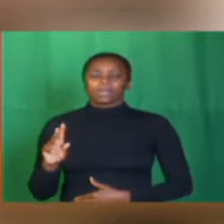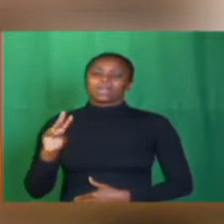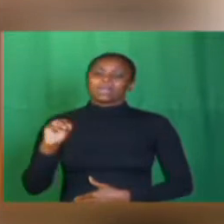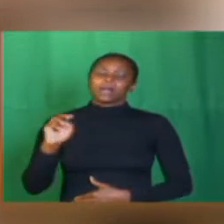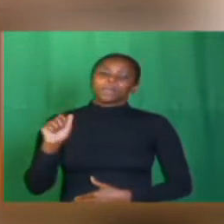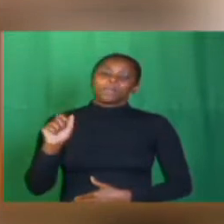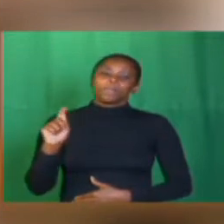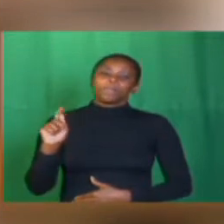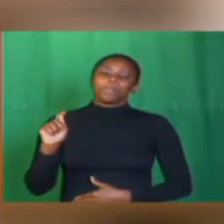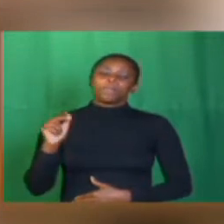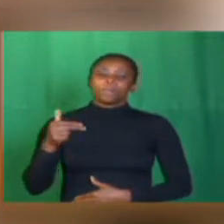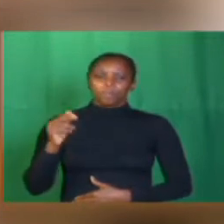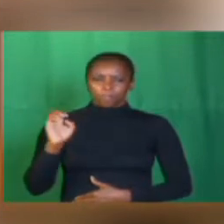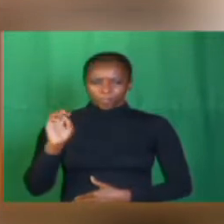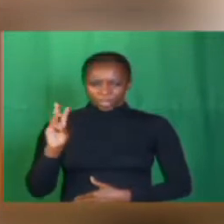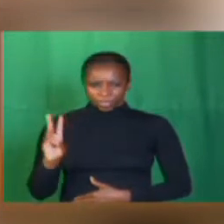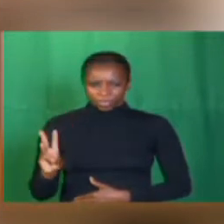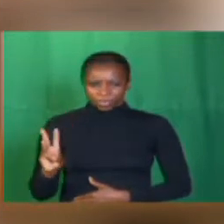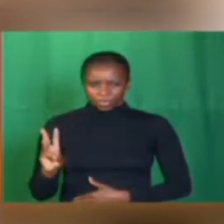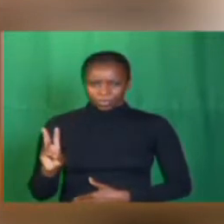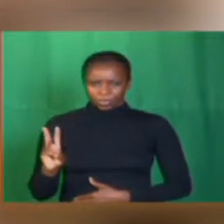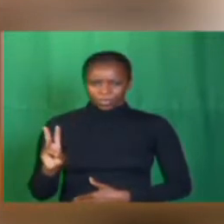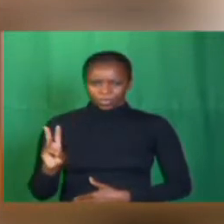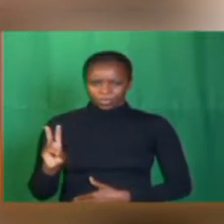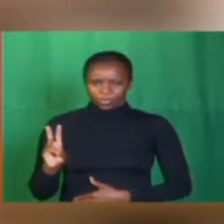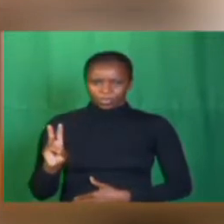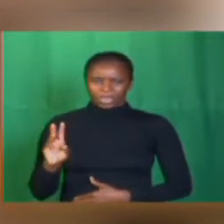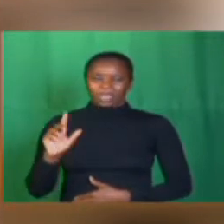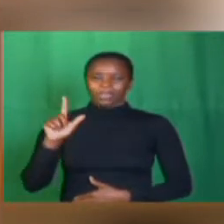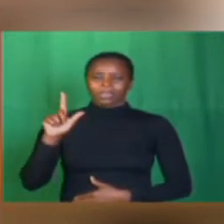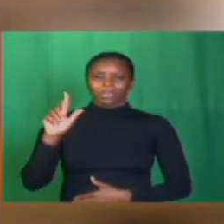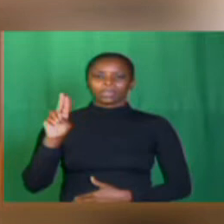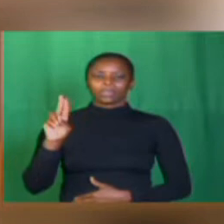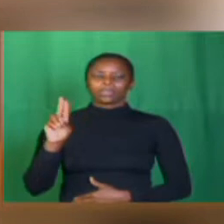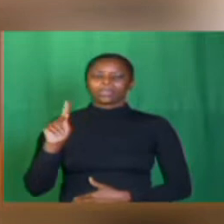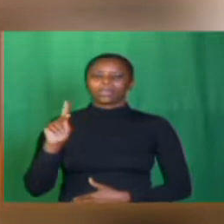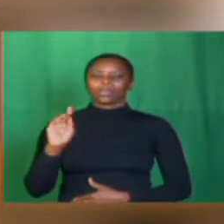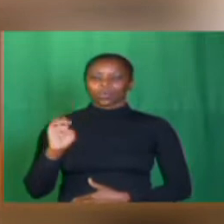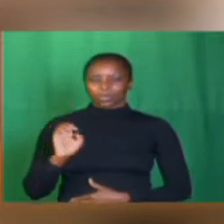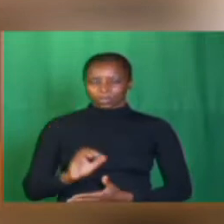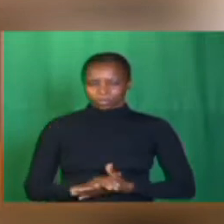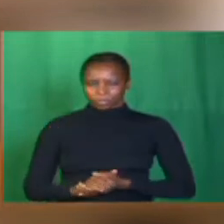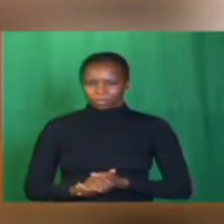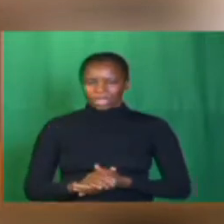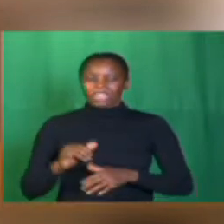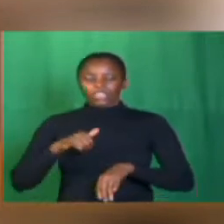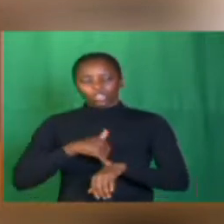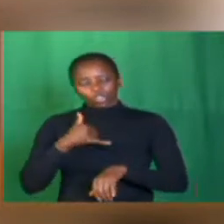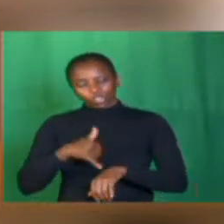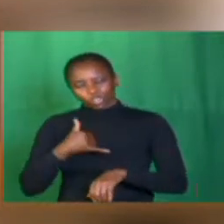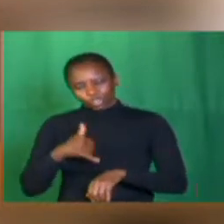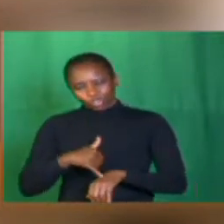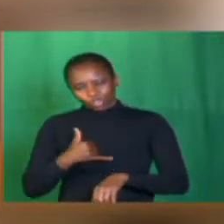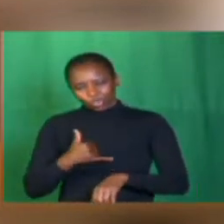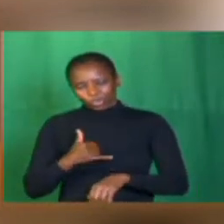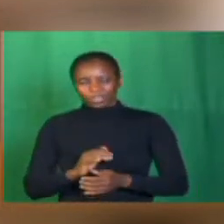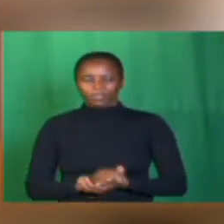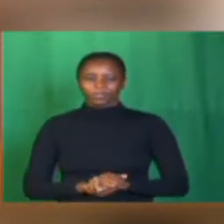Matthew, and the Gospel of Luke. Oh, sorry, not Mark, John.